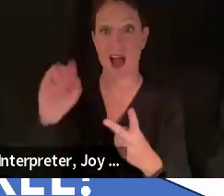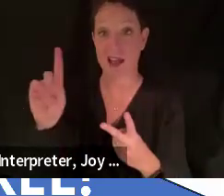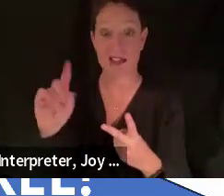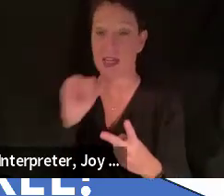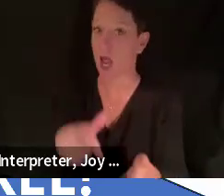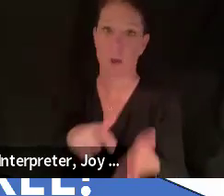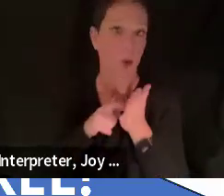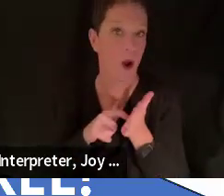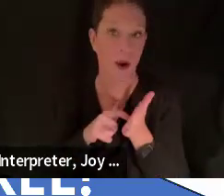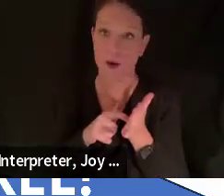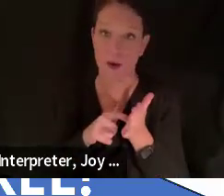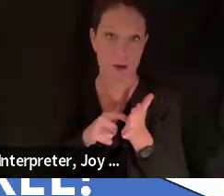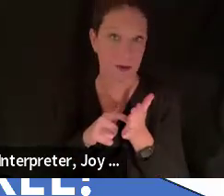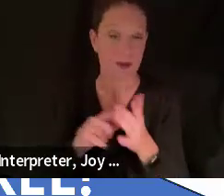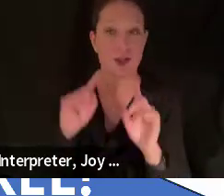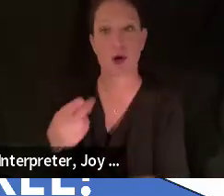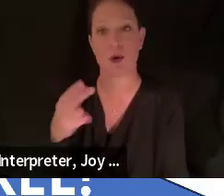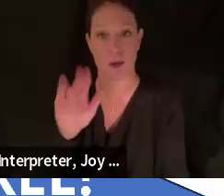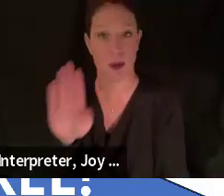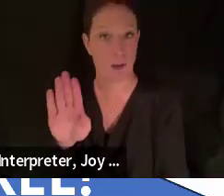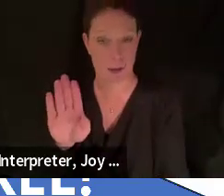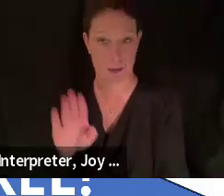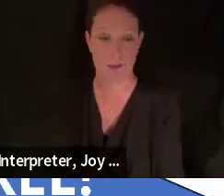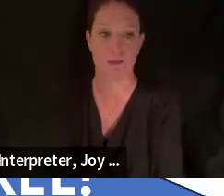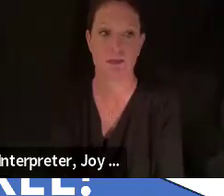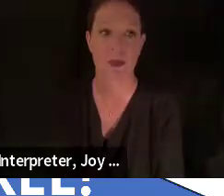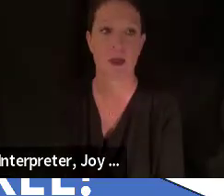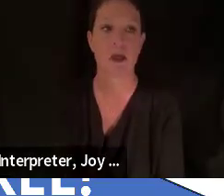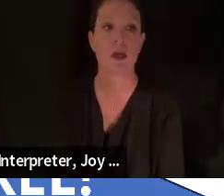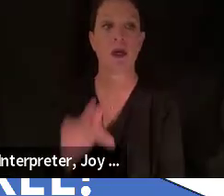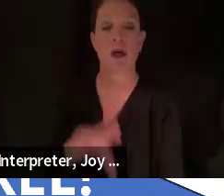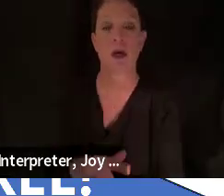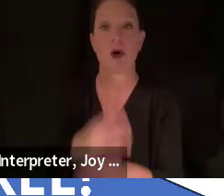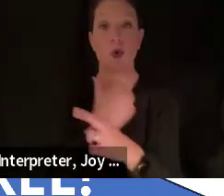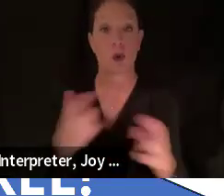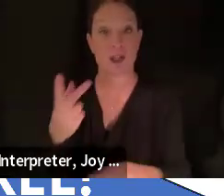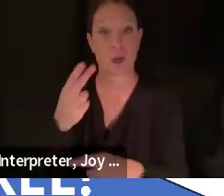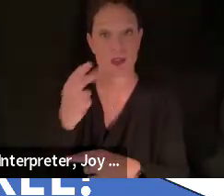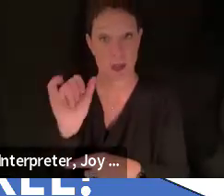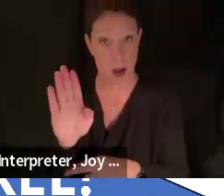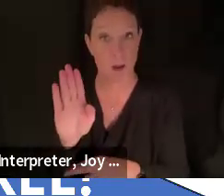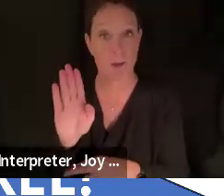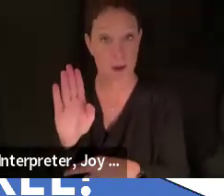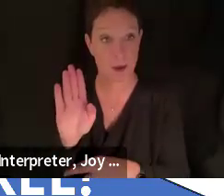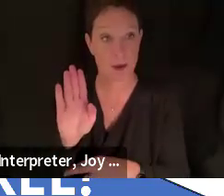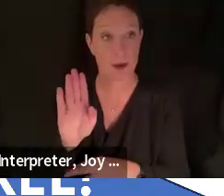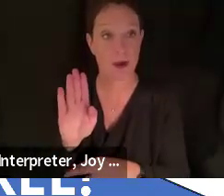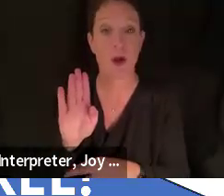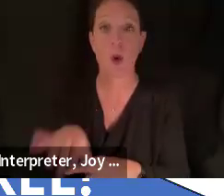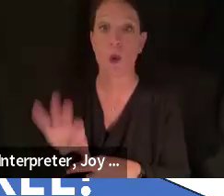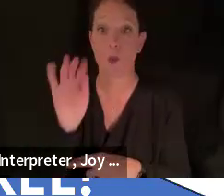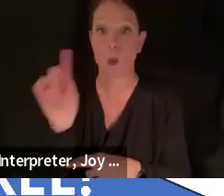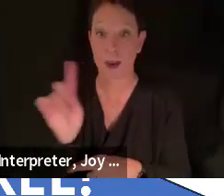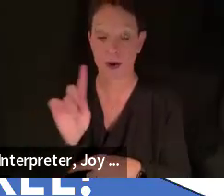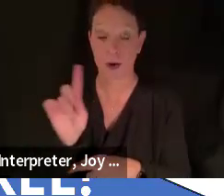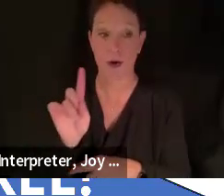required to visit any of these resource hubs. To visit one of the resource hubs, to locate one of the resource hubs,